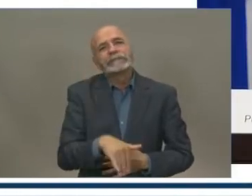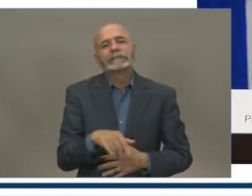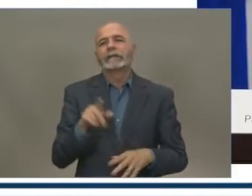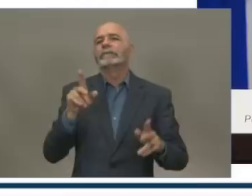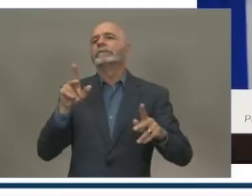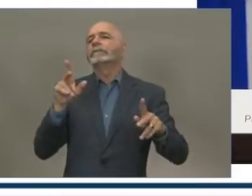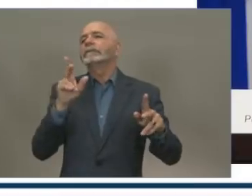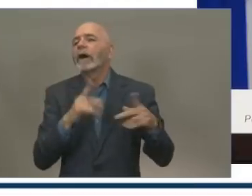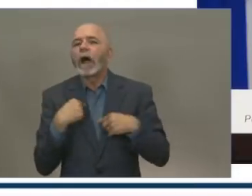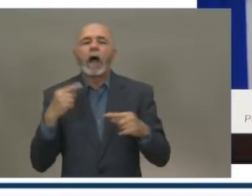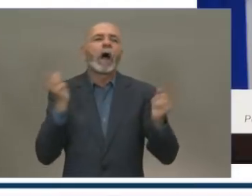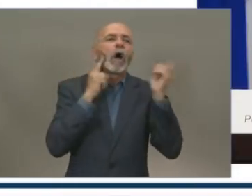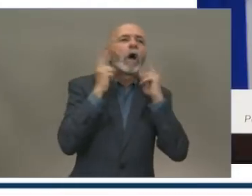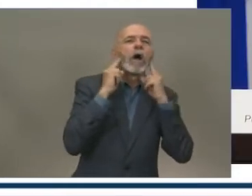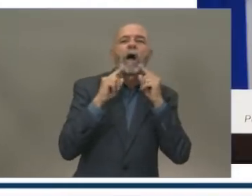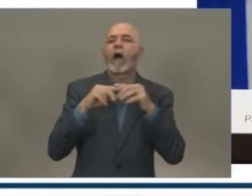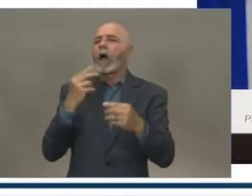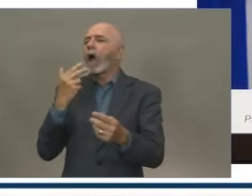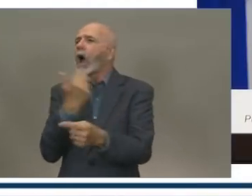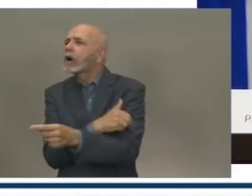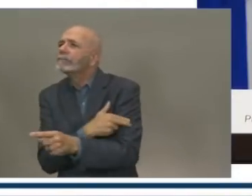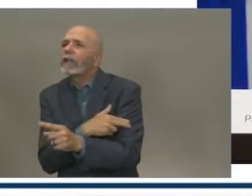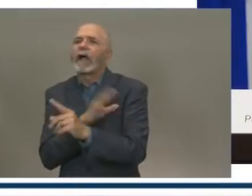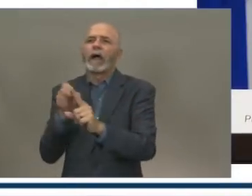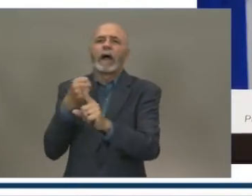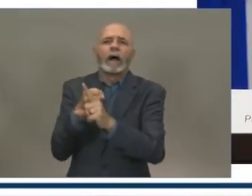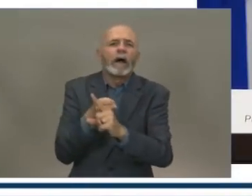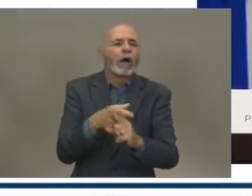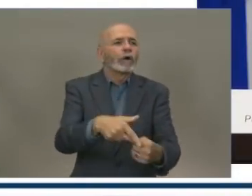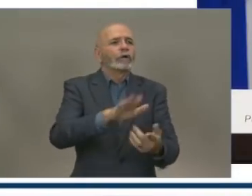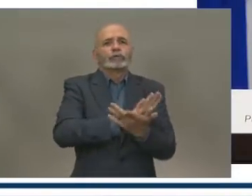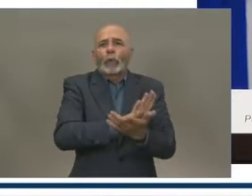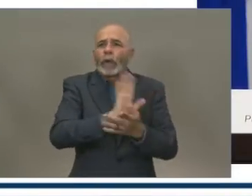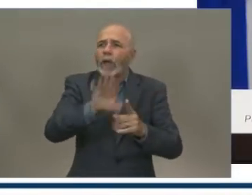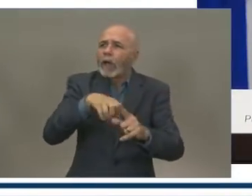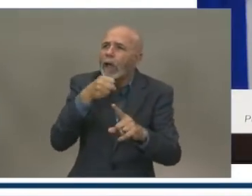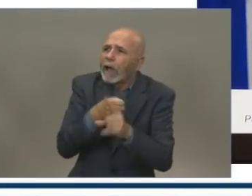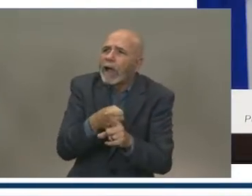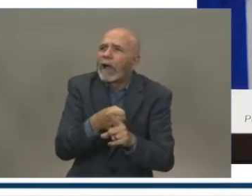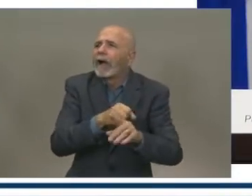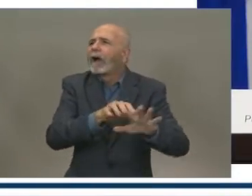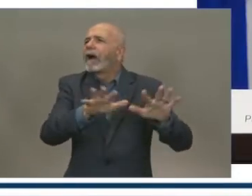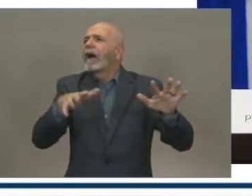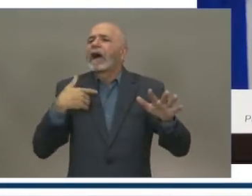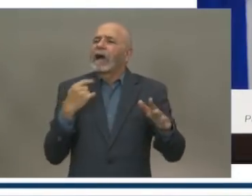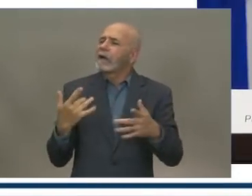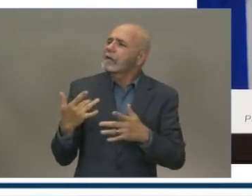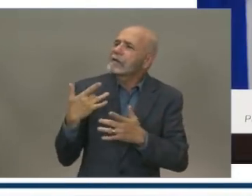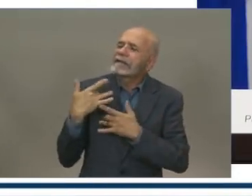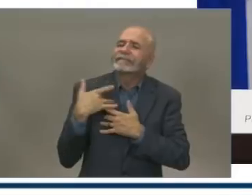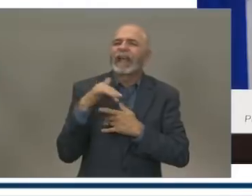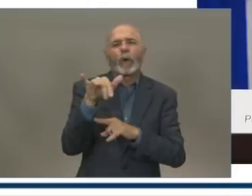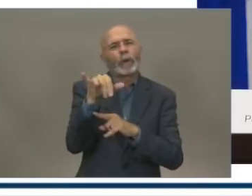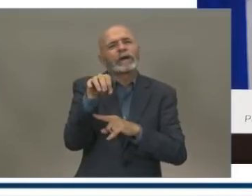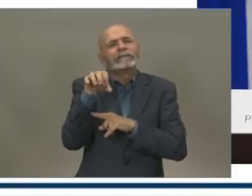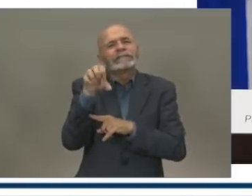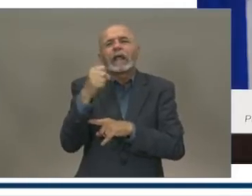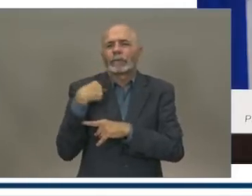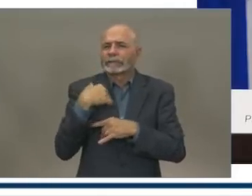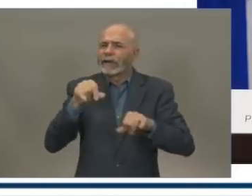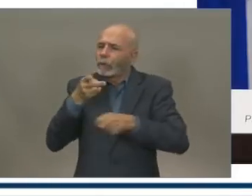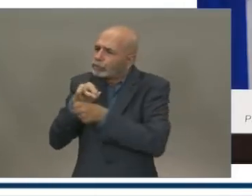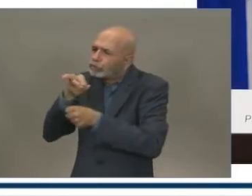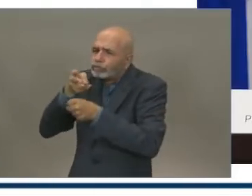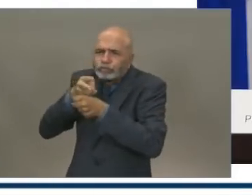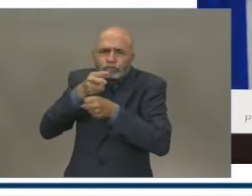in our hospitals and our schools, and we're right to pay close attention to that. These are the places where we're